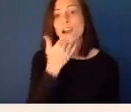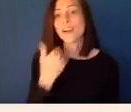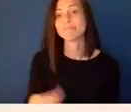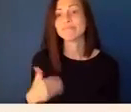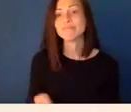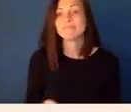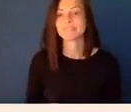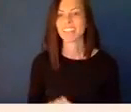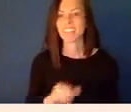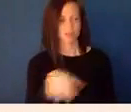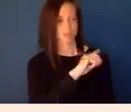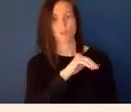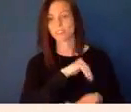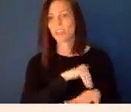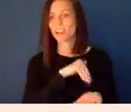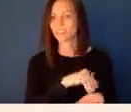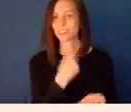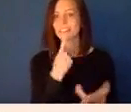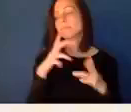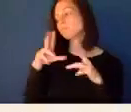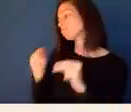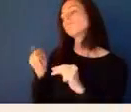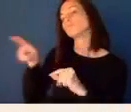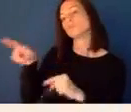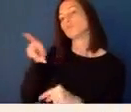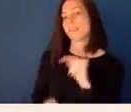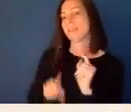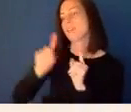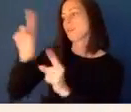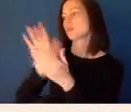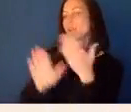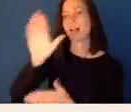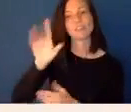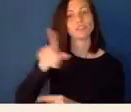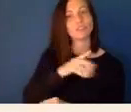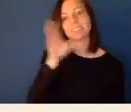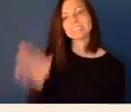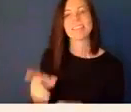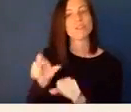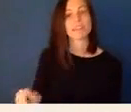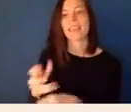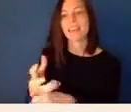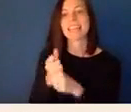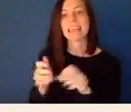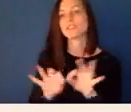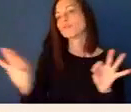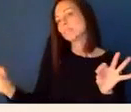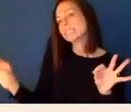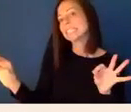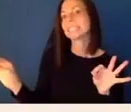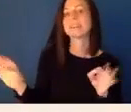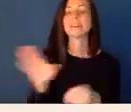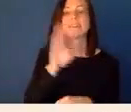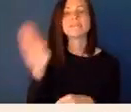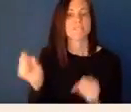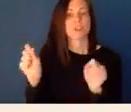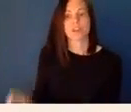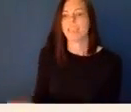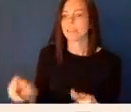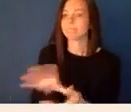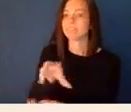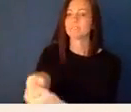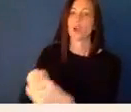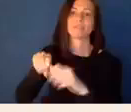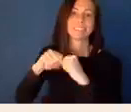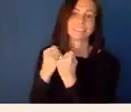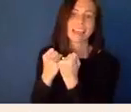doctors said, nope, Sarah's never going to be able to go to college. She's never going to be able to get a degree and do something in society like everybody else, because she's confined to her